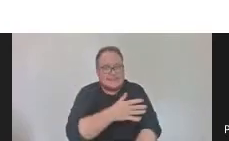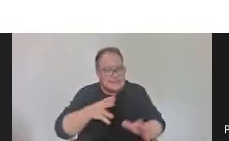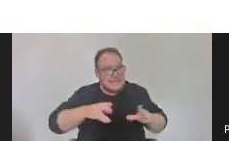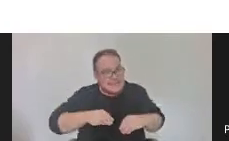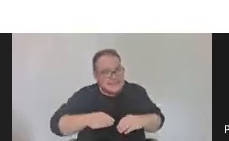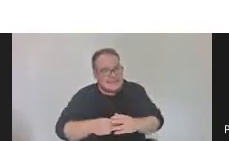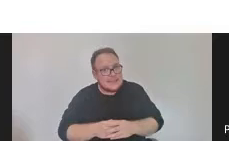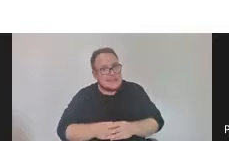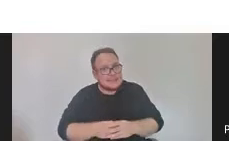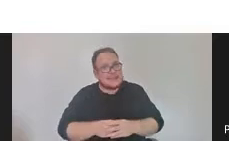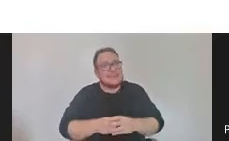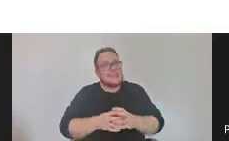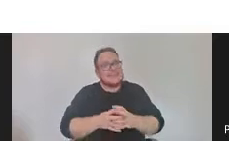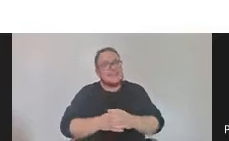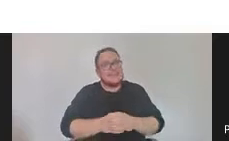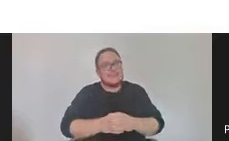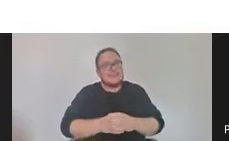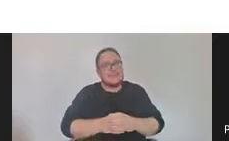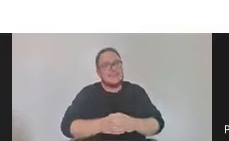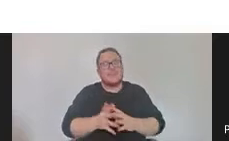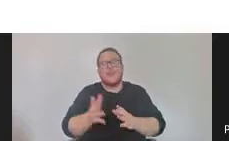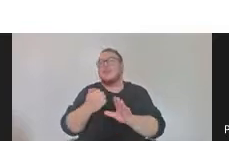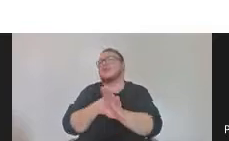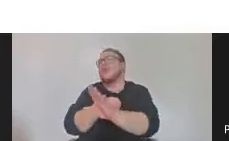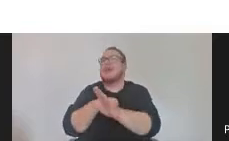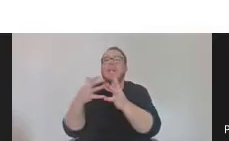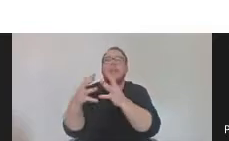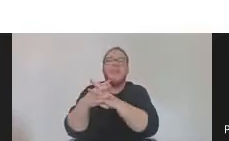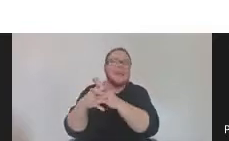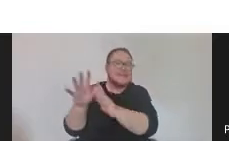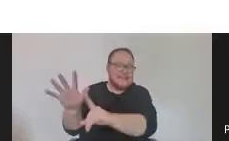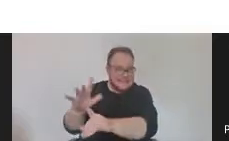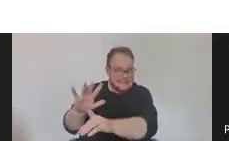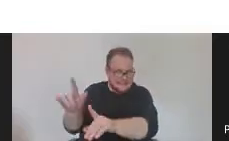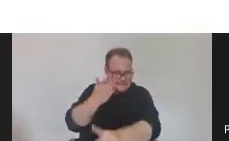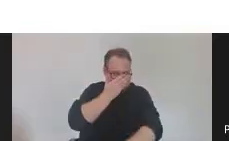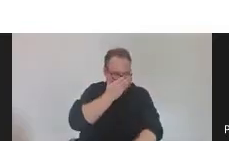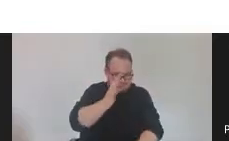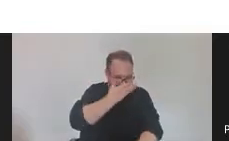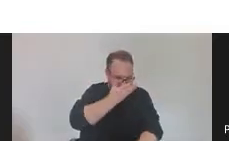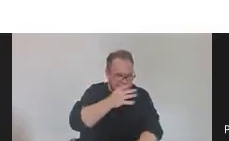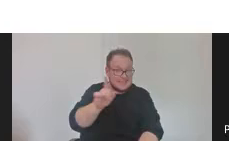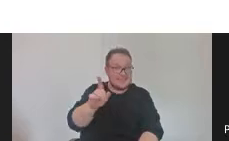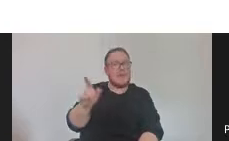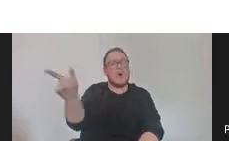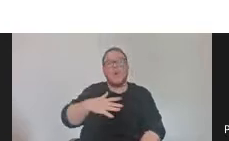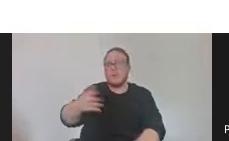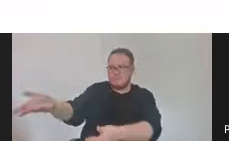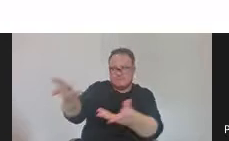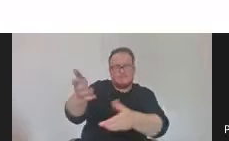he realizes. So Wahid, I'm sorry to embarrass you. You didn't know I was going to say this, but just come on the screen and take a bow.